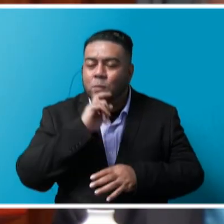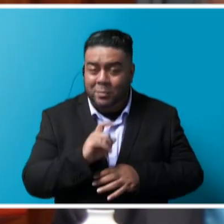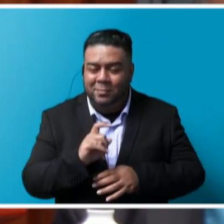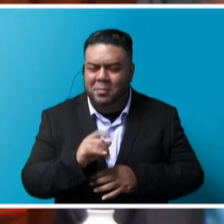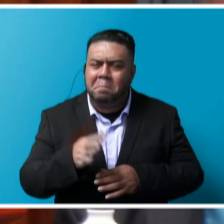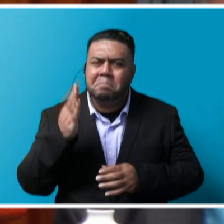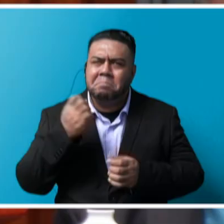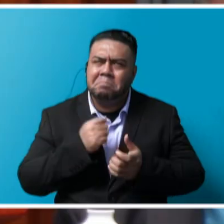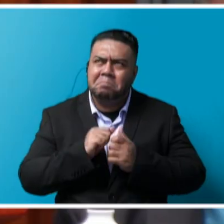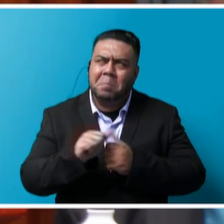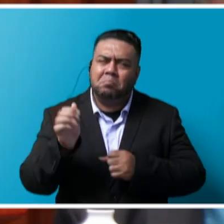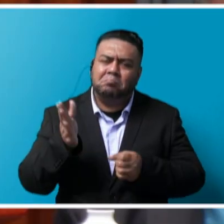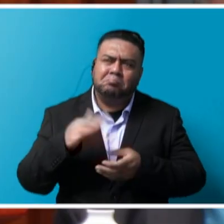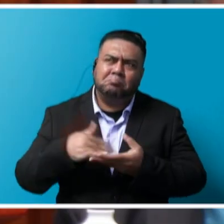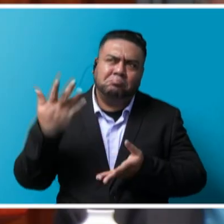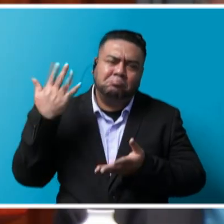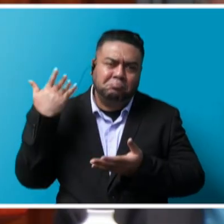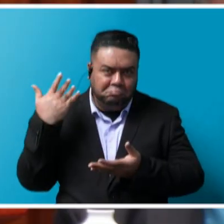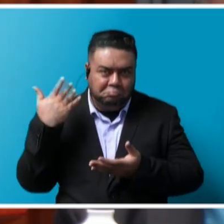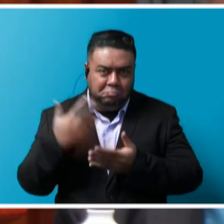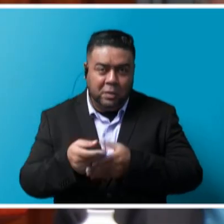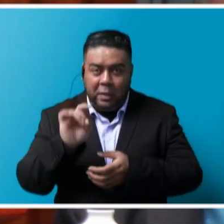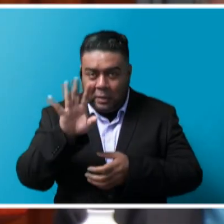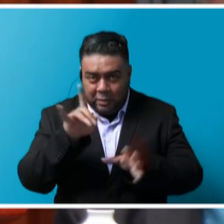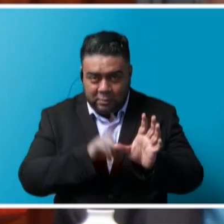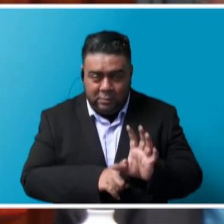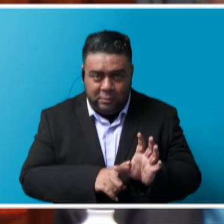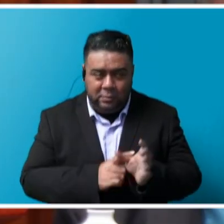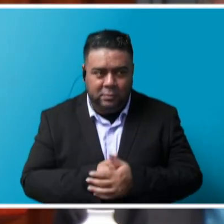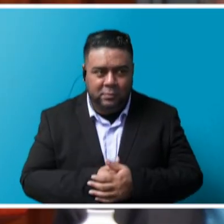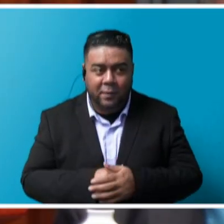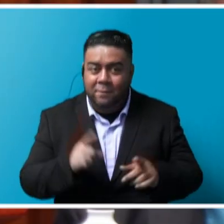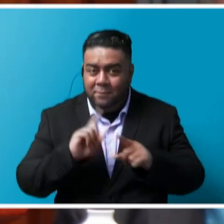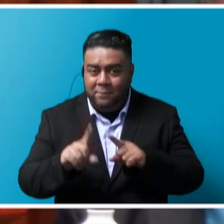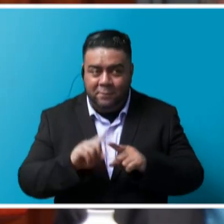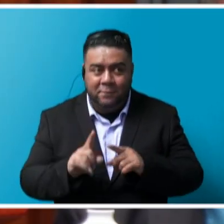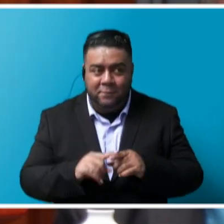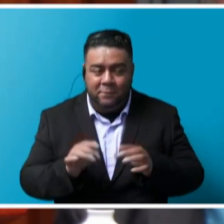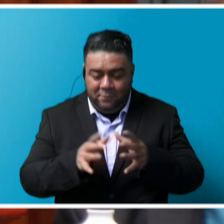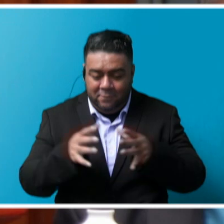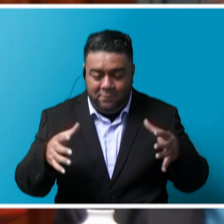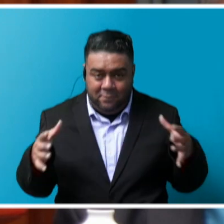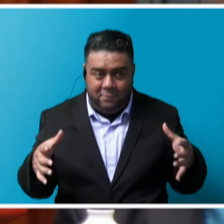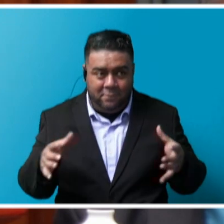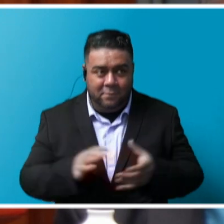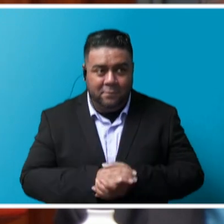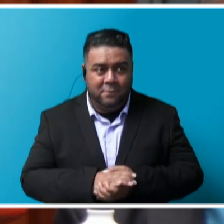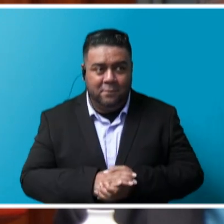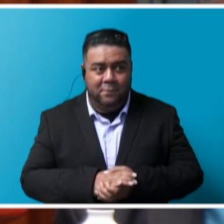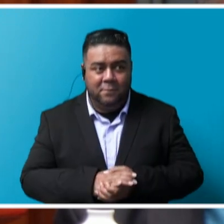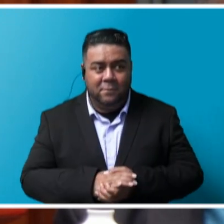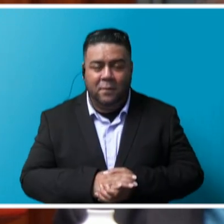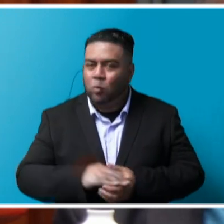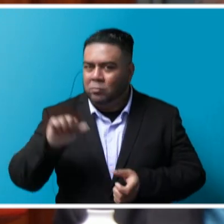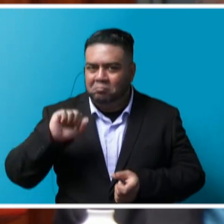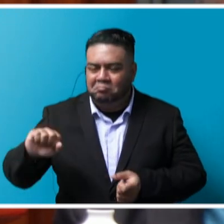more than a decade ago. For more than 10 years, one of Fiji's fastest growing commercial and residential centers was denied the